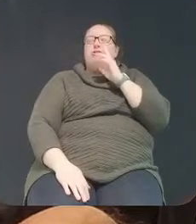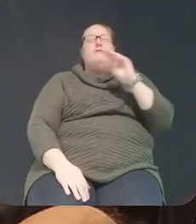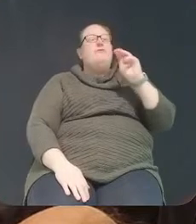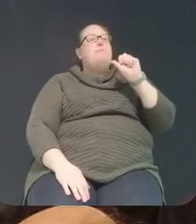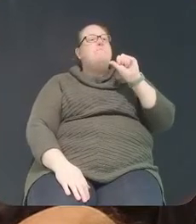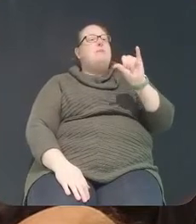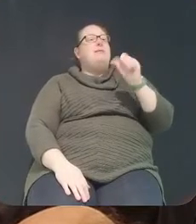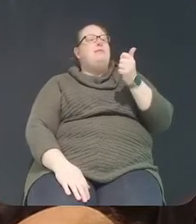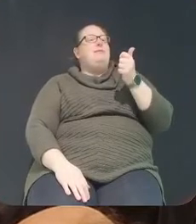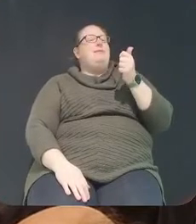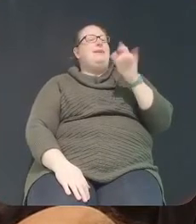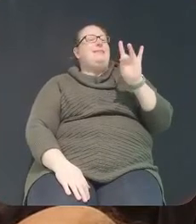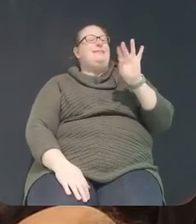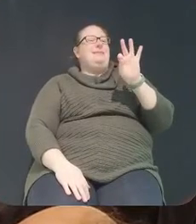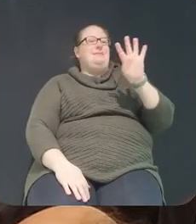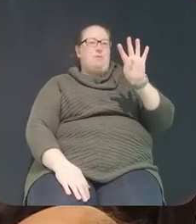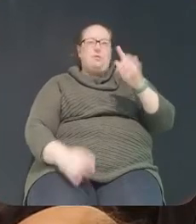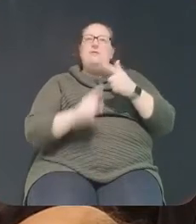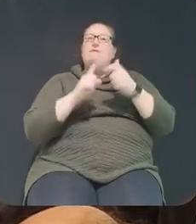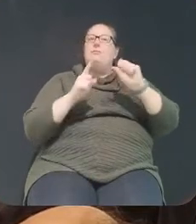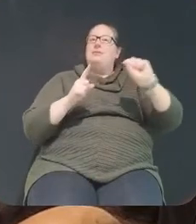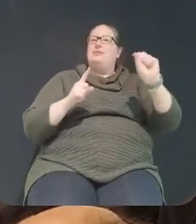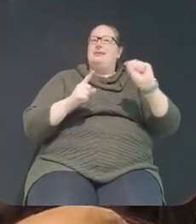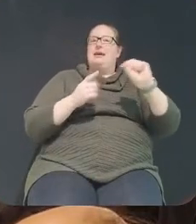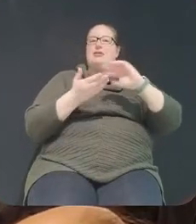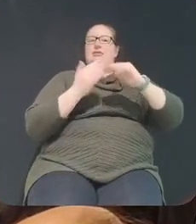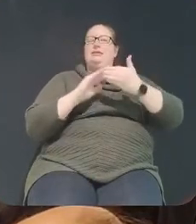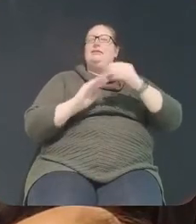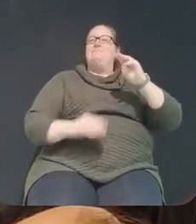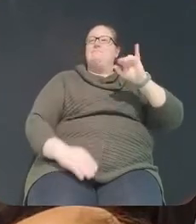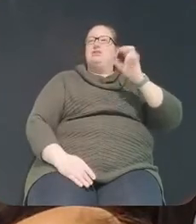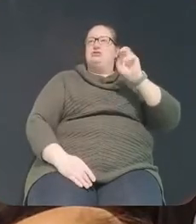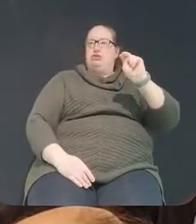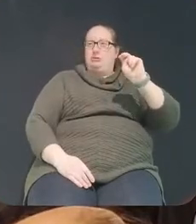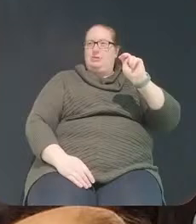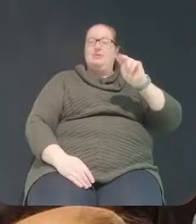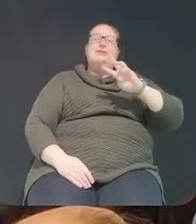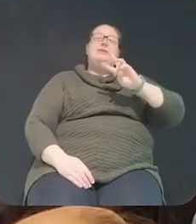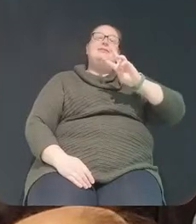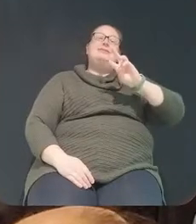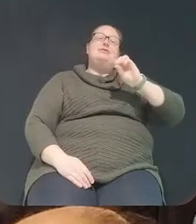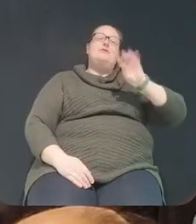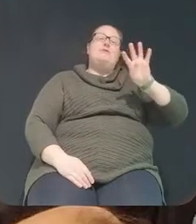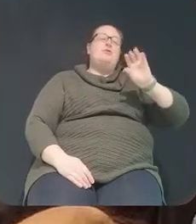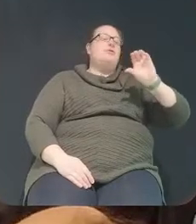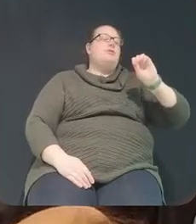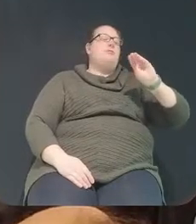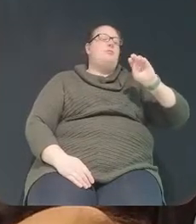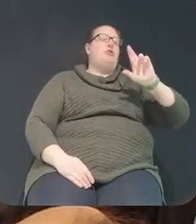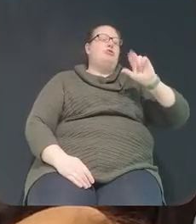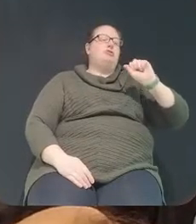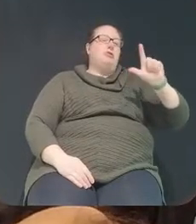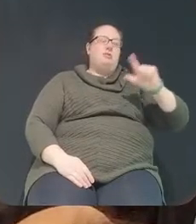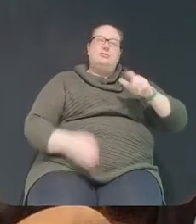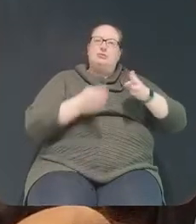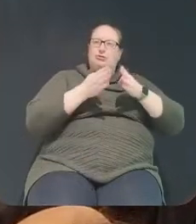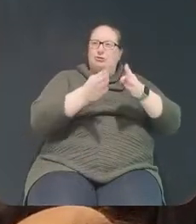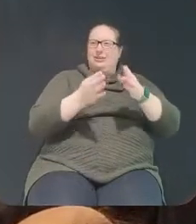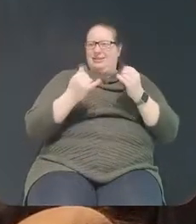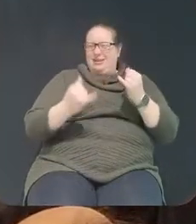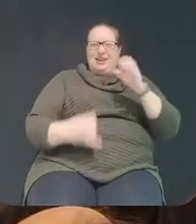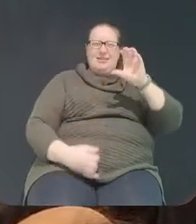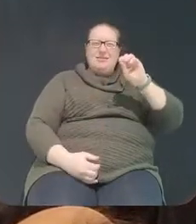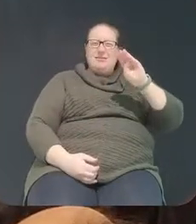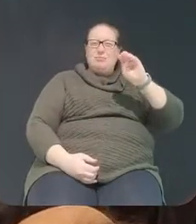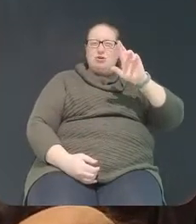May 1894 and is from the Seattle City Mission, which was located at 604 Commercial Street. And today, Commercial Street